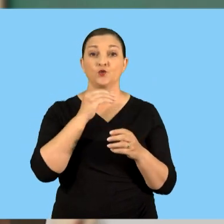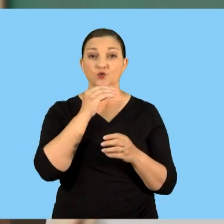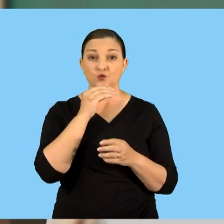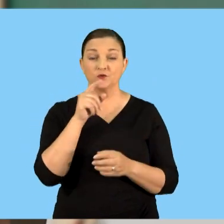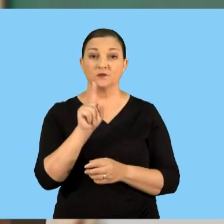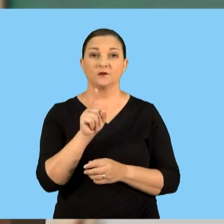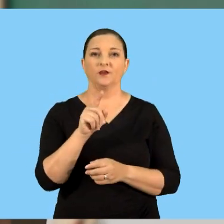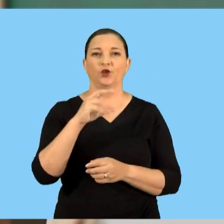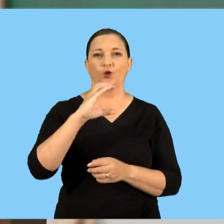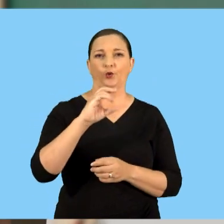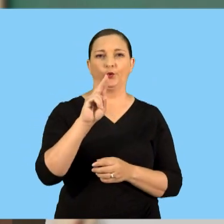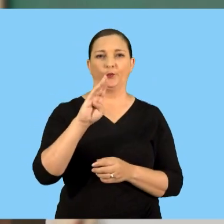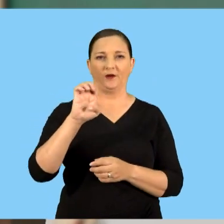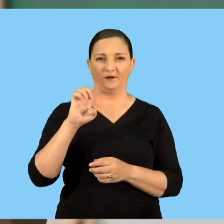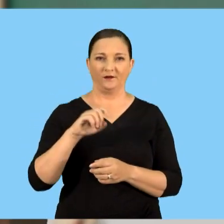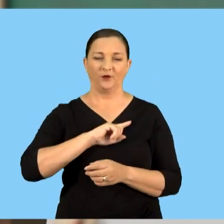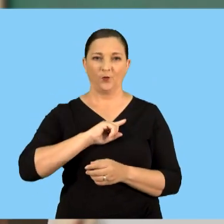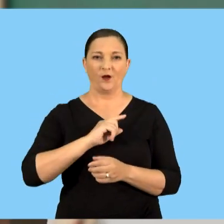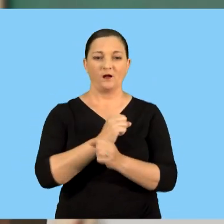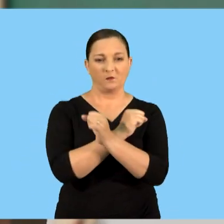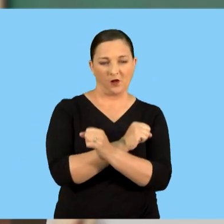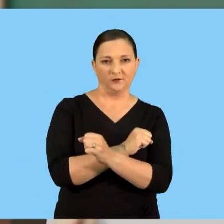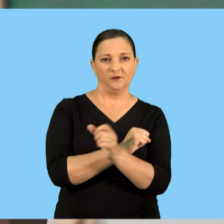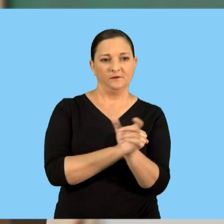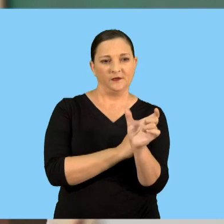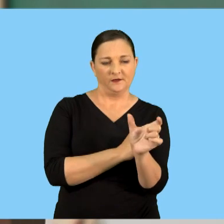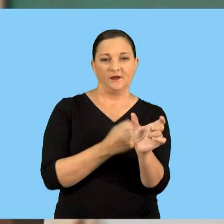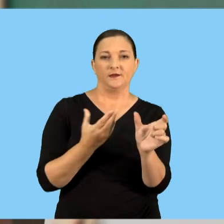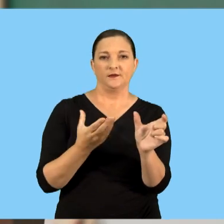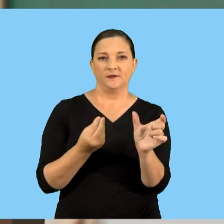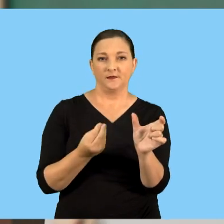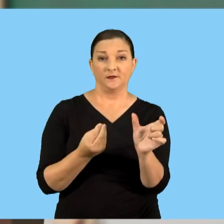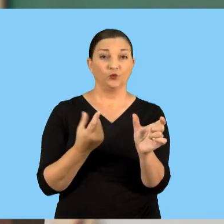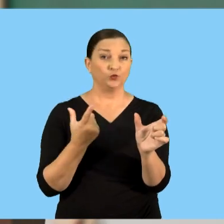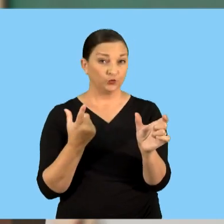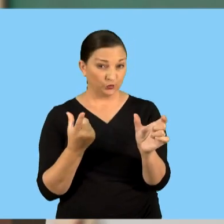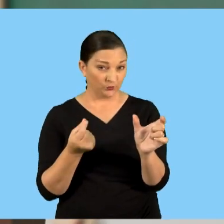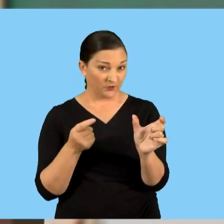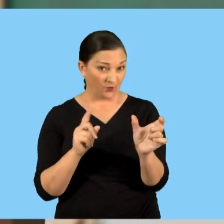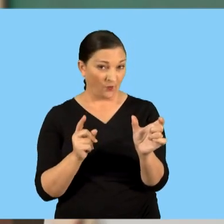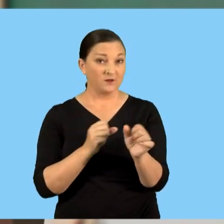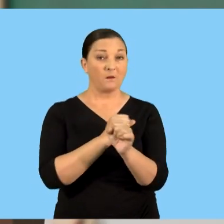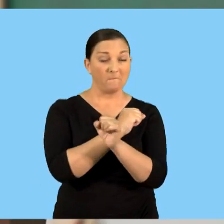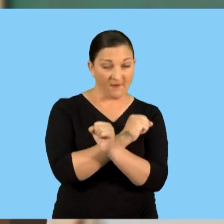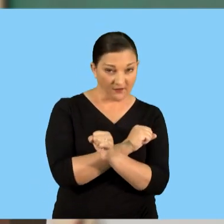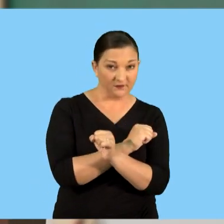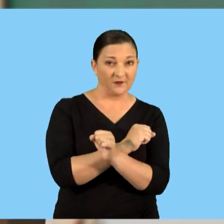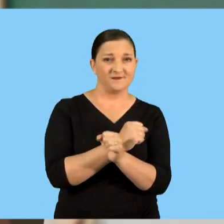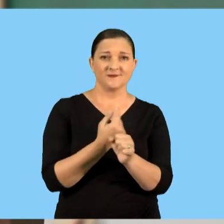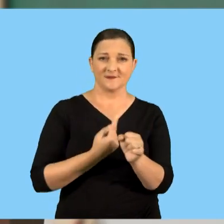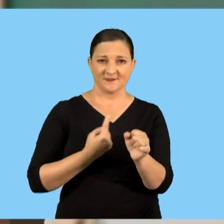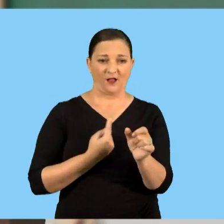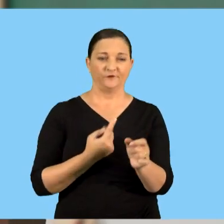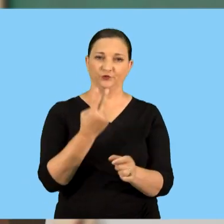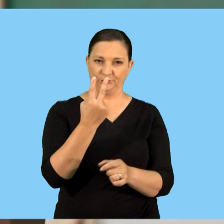are working with cubes, because now we would be multiplying or dividing a number, we would be multiplying a